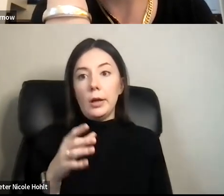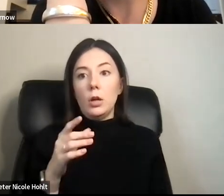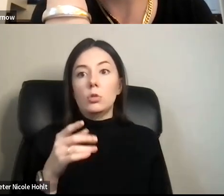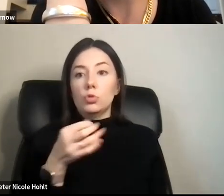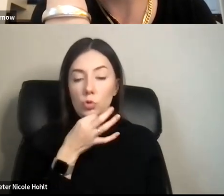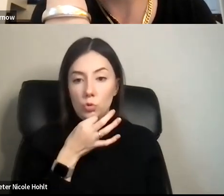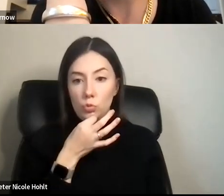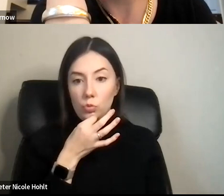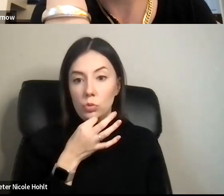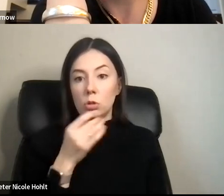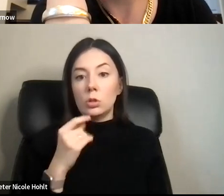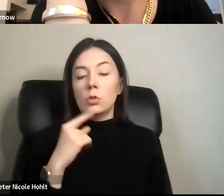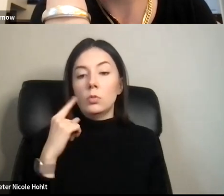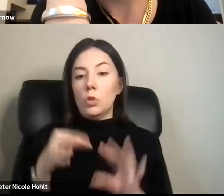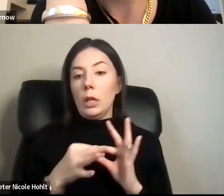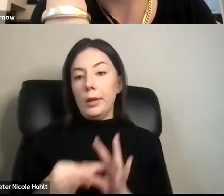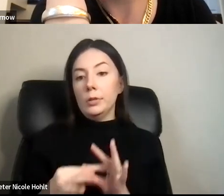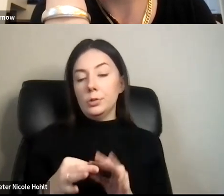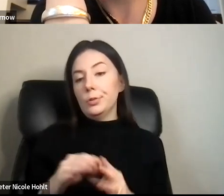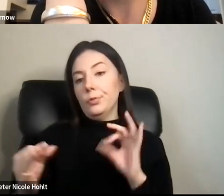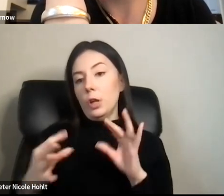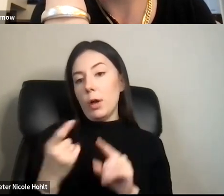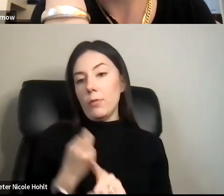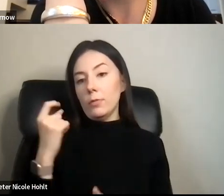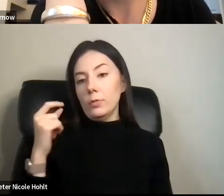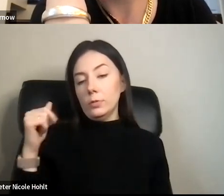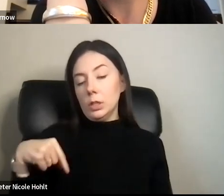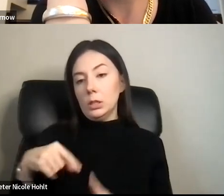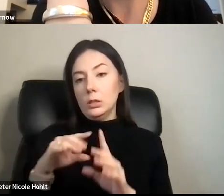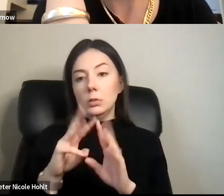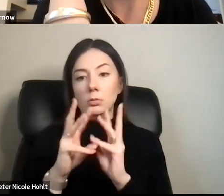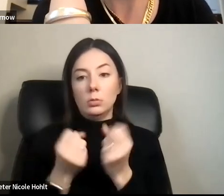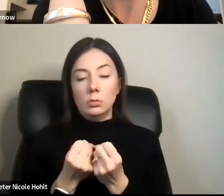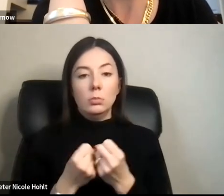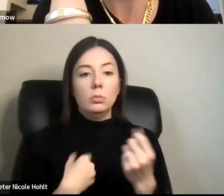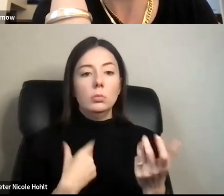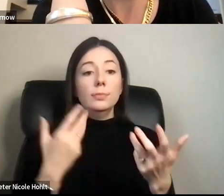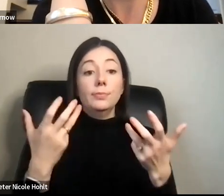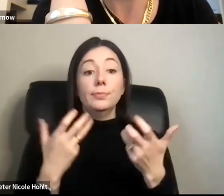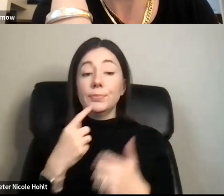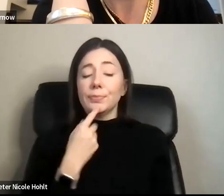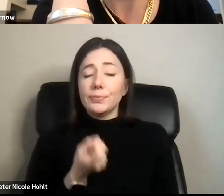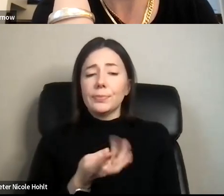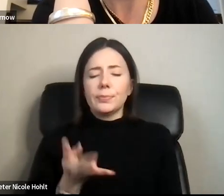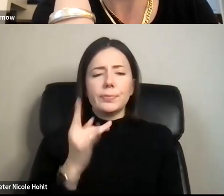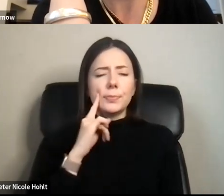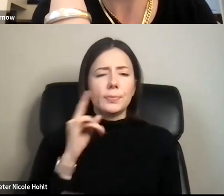shortly. So do you want to just say couple thoughts on solidarity